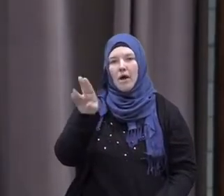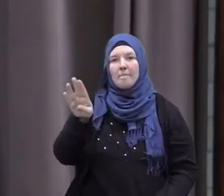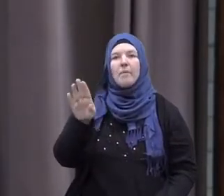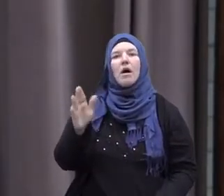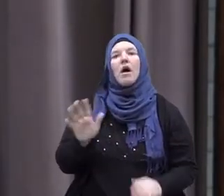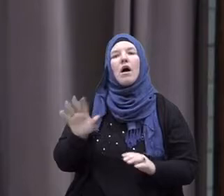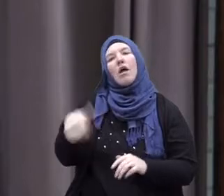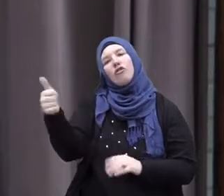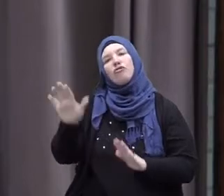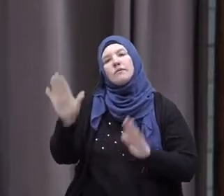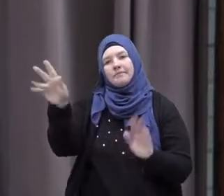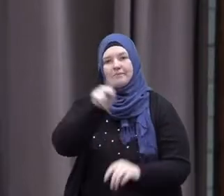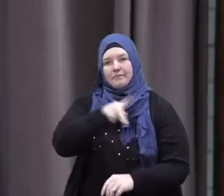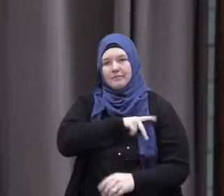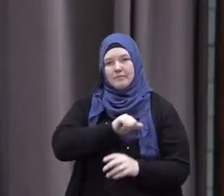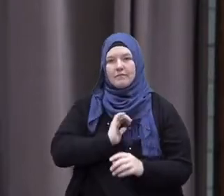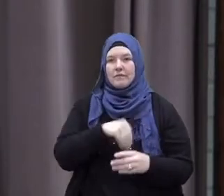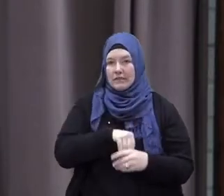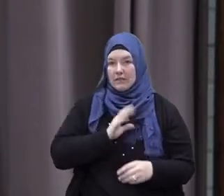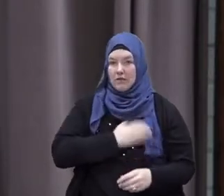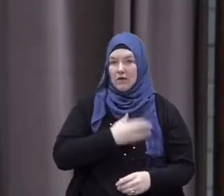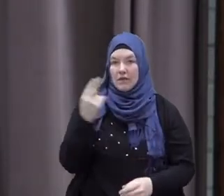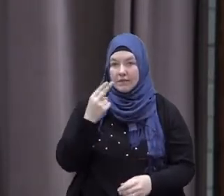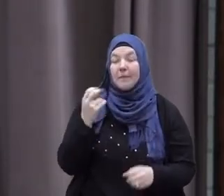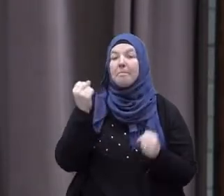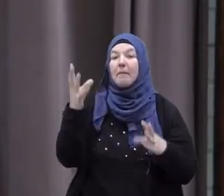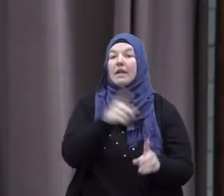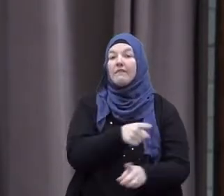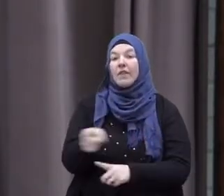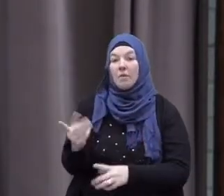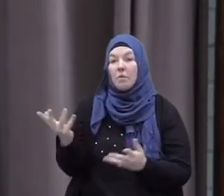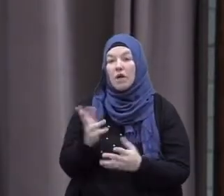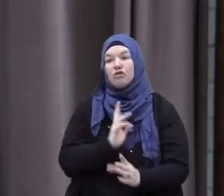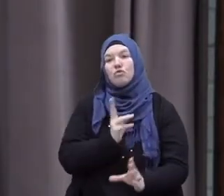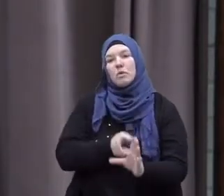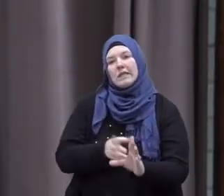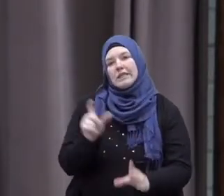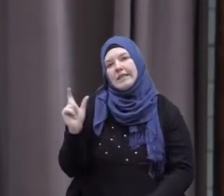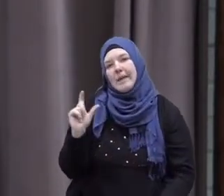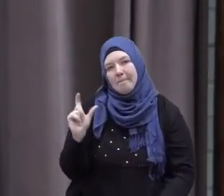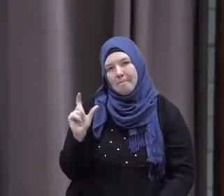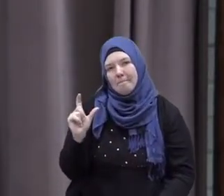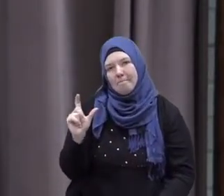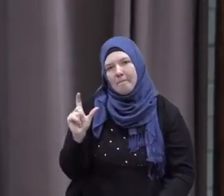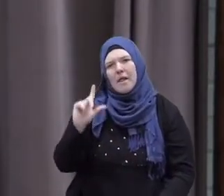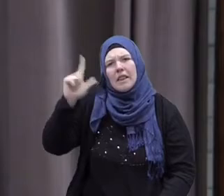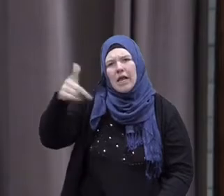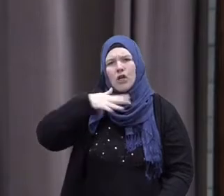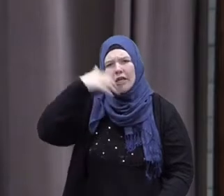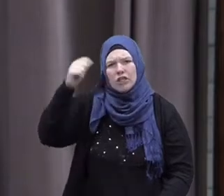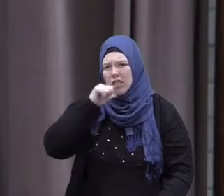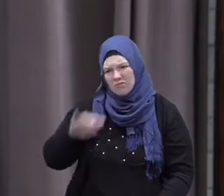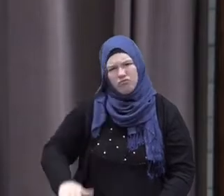great personalities in our history is many of them joined Islam in old age.